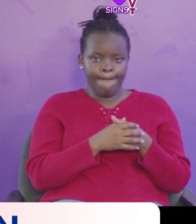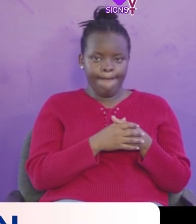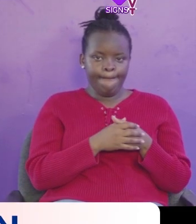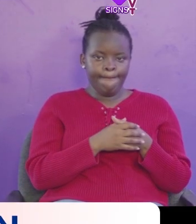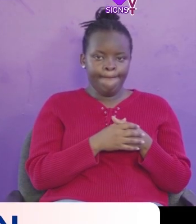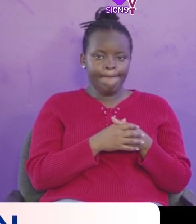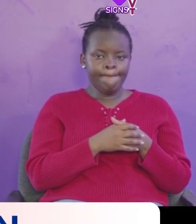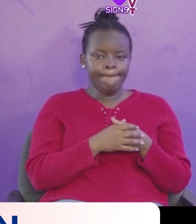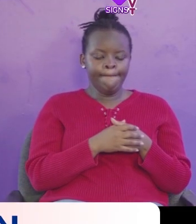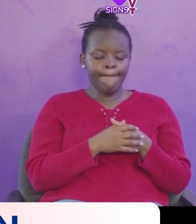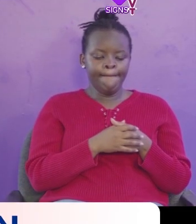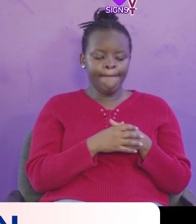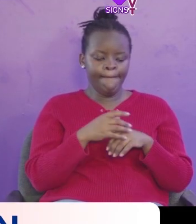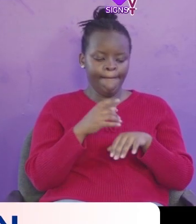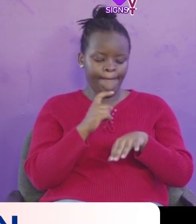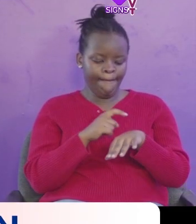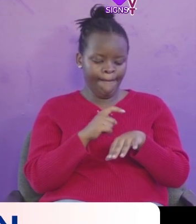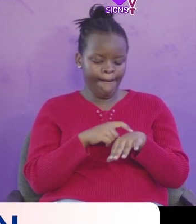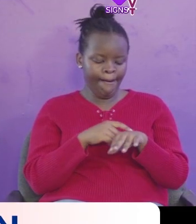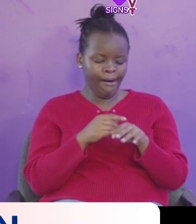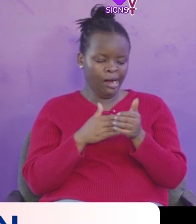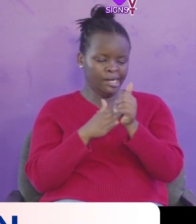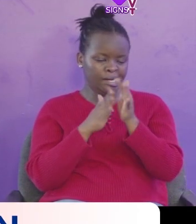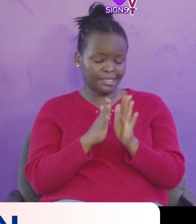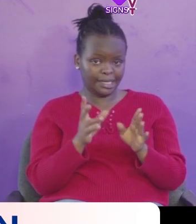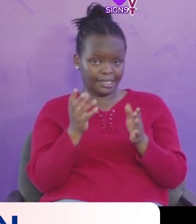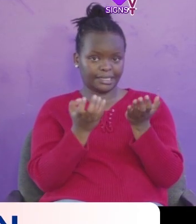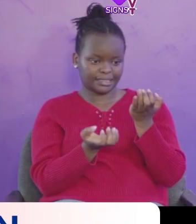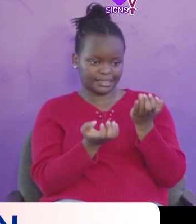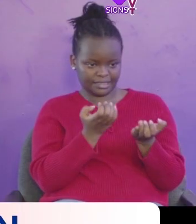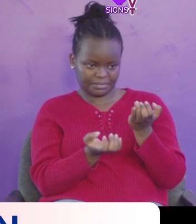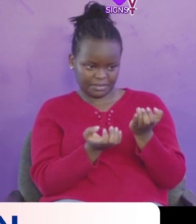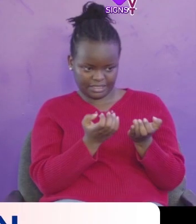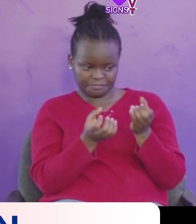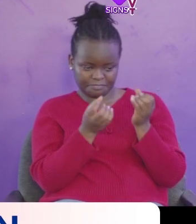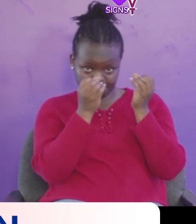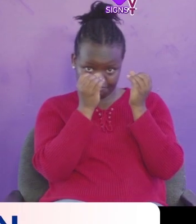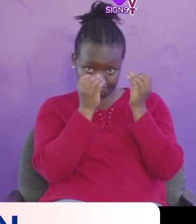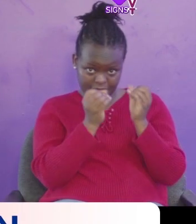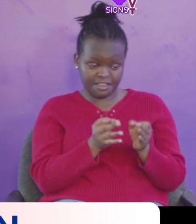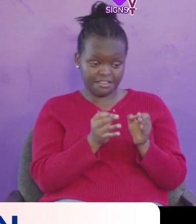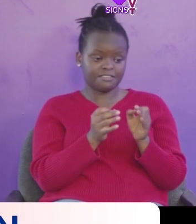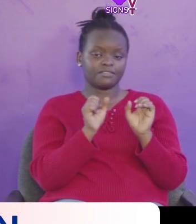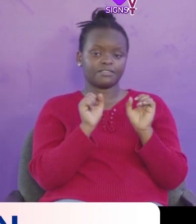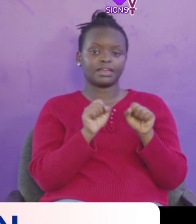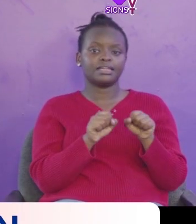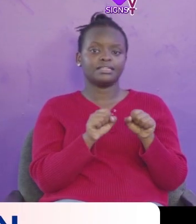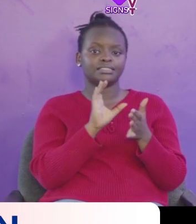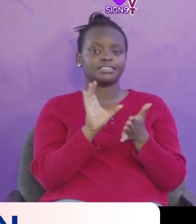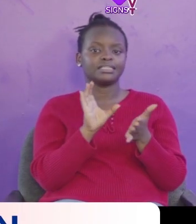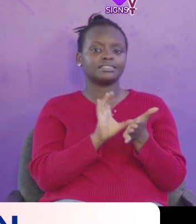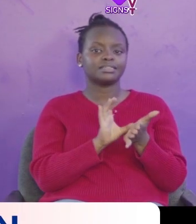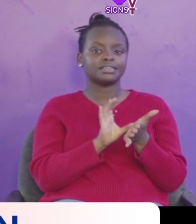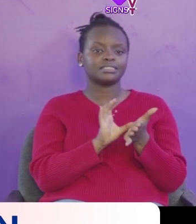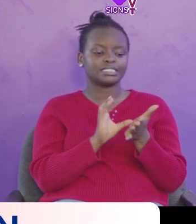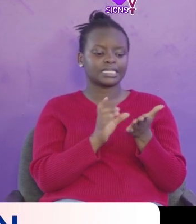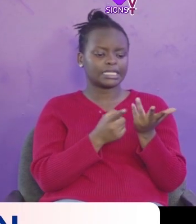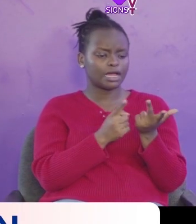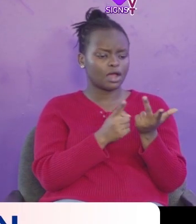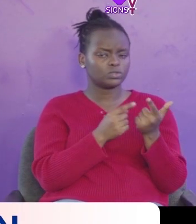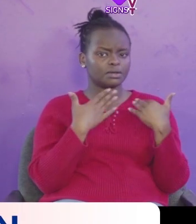when on need assessment. Kama they can do census, wanakuja